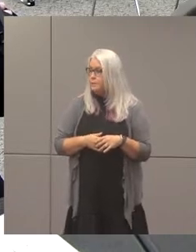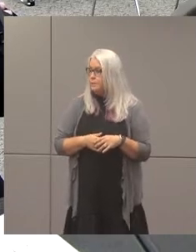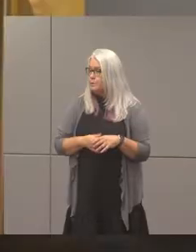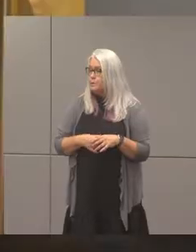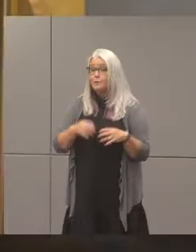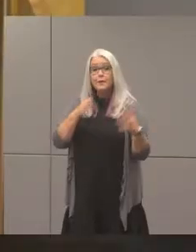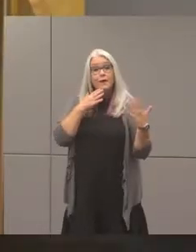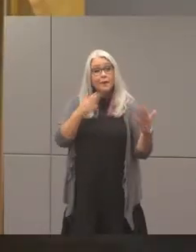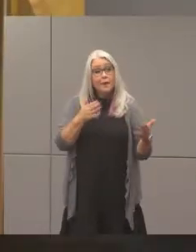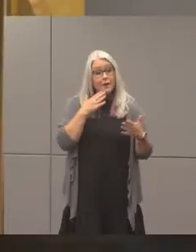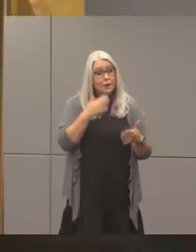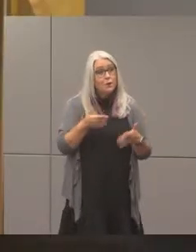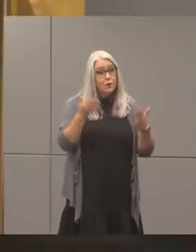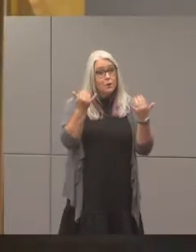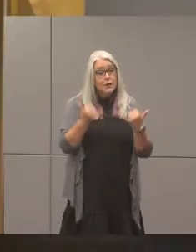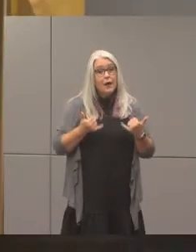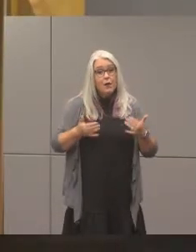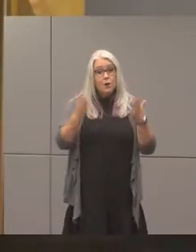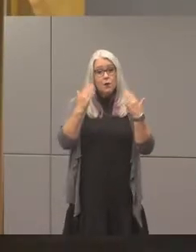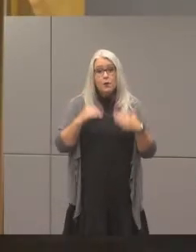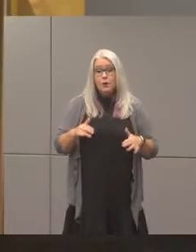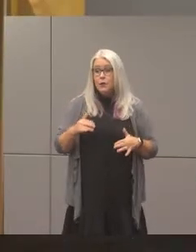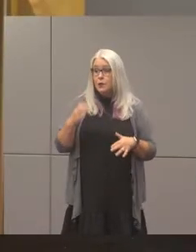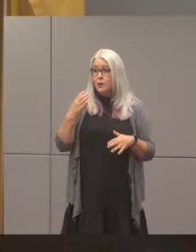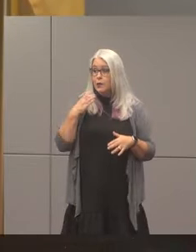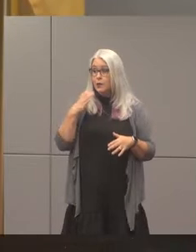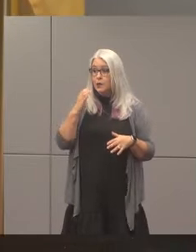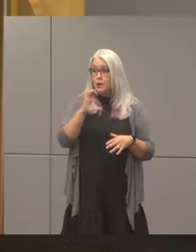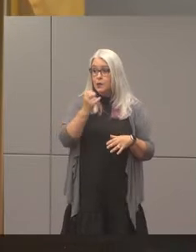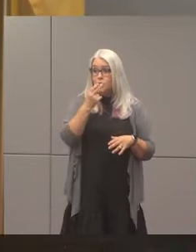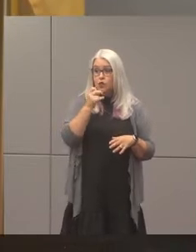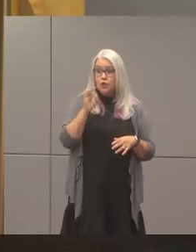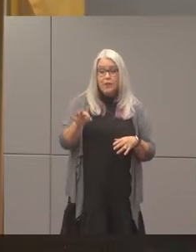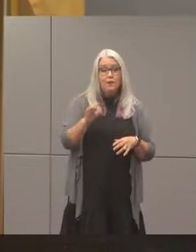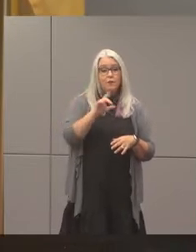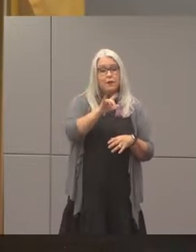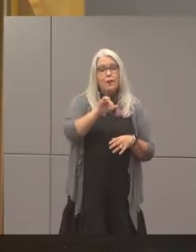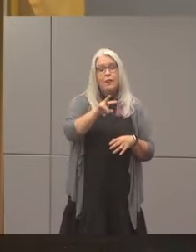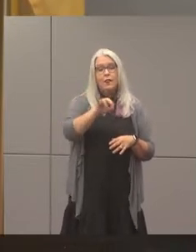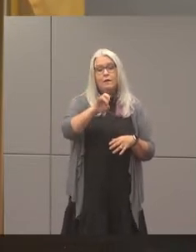Thank you. And now if we can have Chief Livingston.